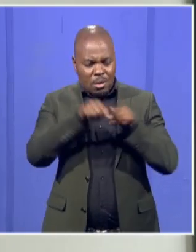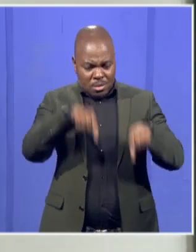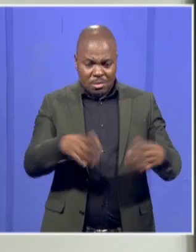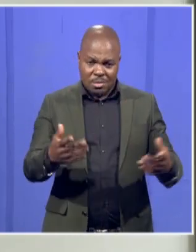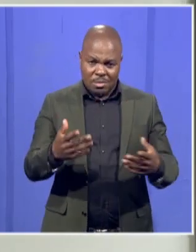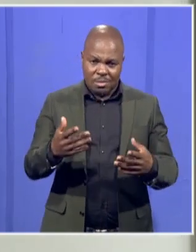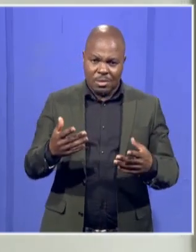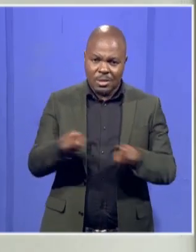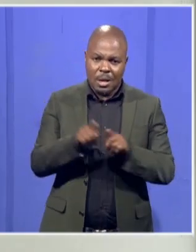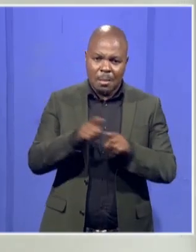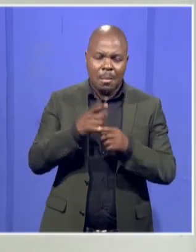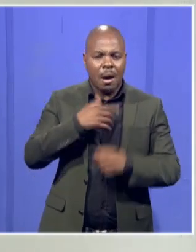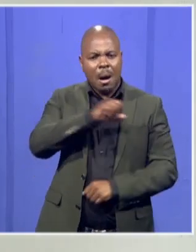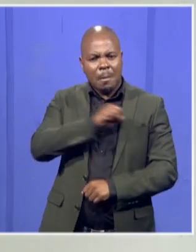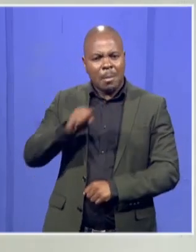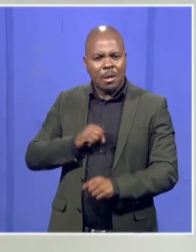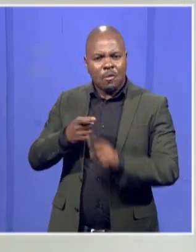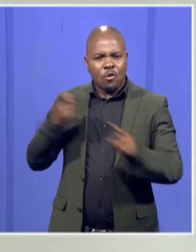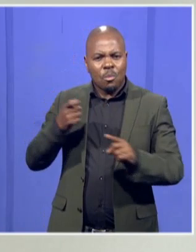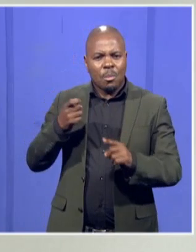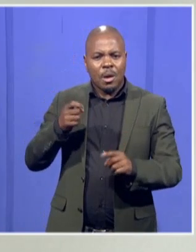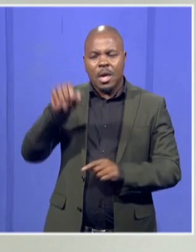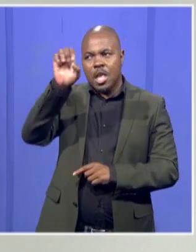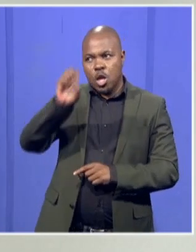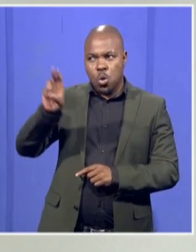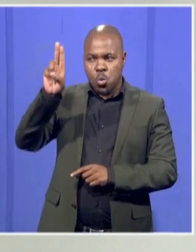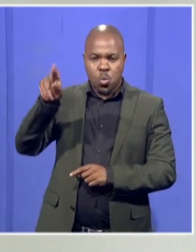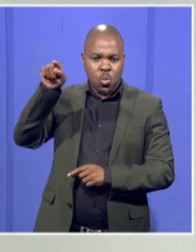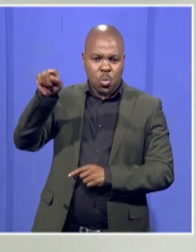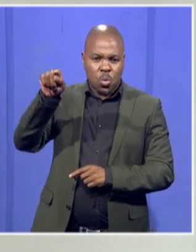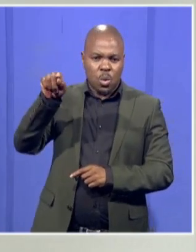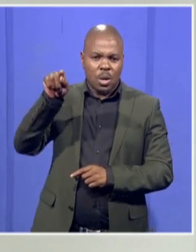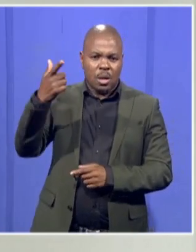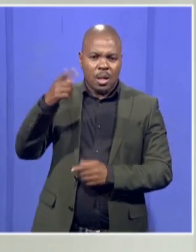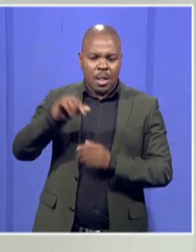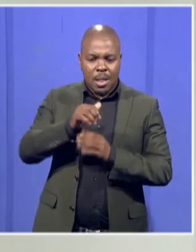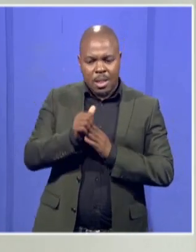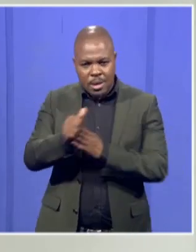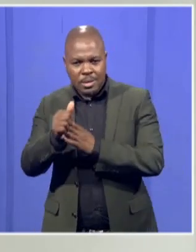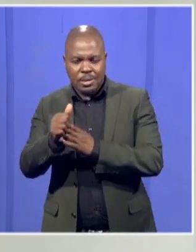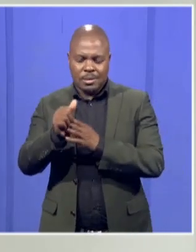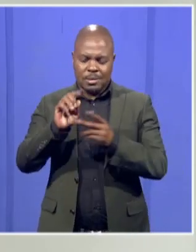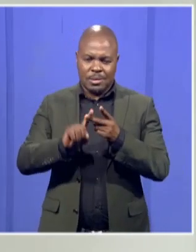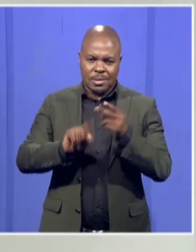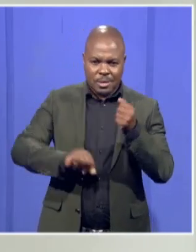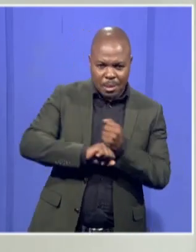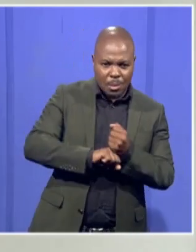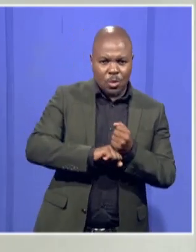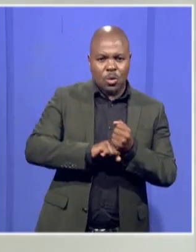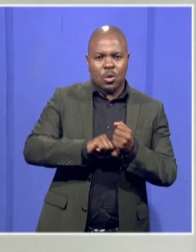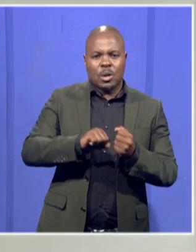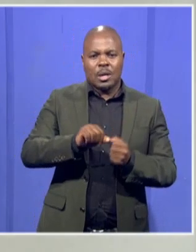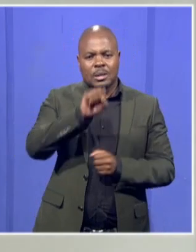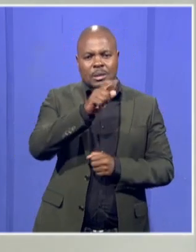also ambassadors from, firstly, there was an EU ambassador, Sandra, leading, supporting Commissioner